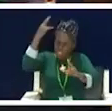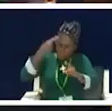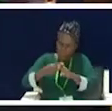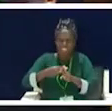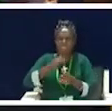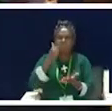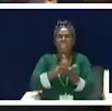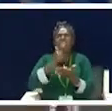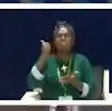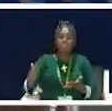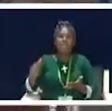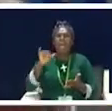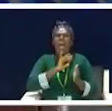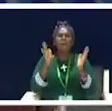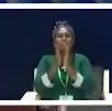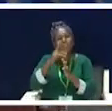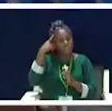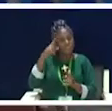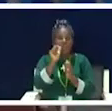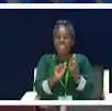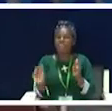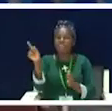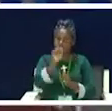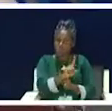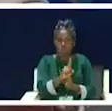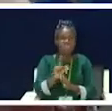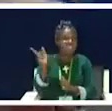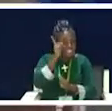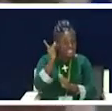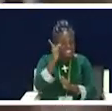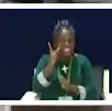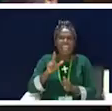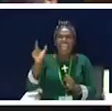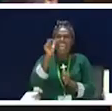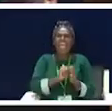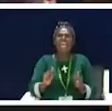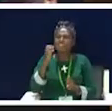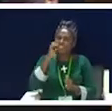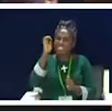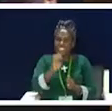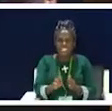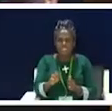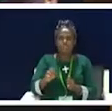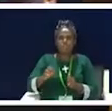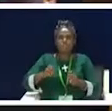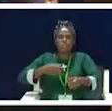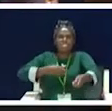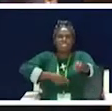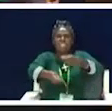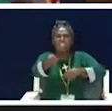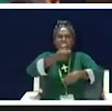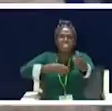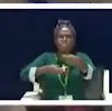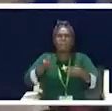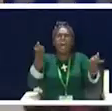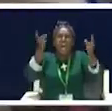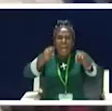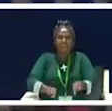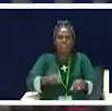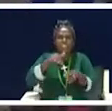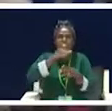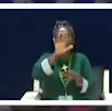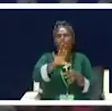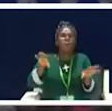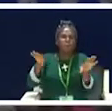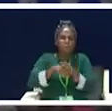I pray for everyone under the sound of my voice, every evil transaction going on in your marriage,